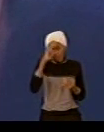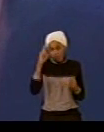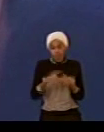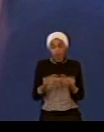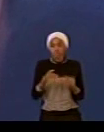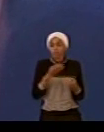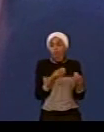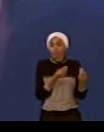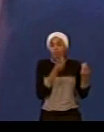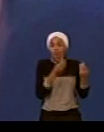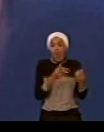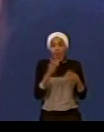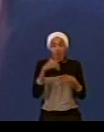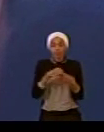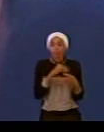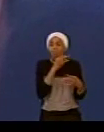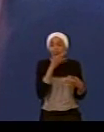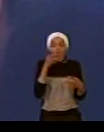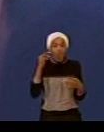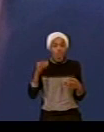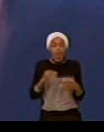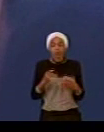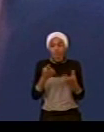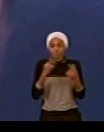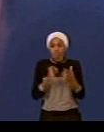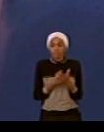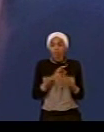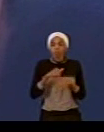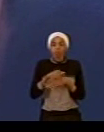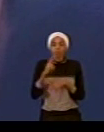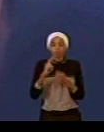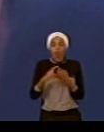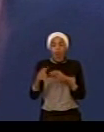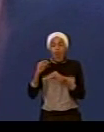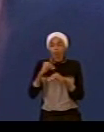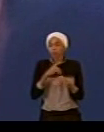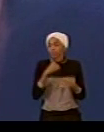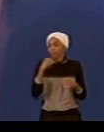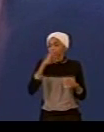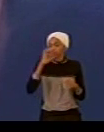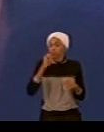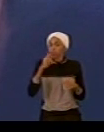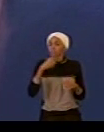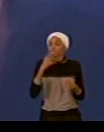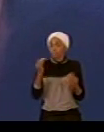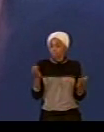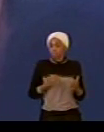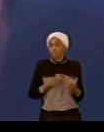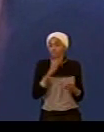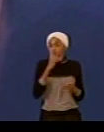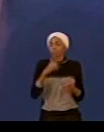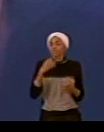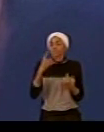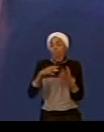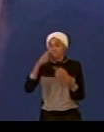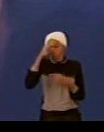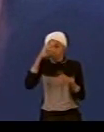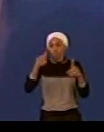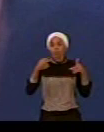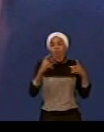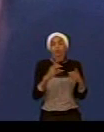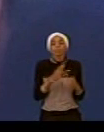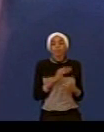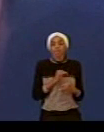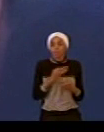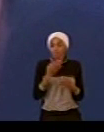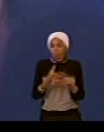and I will send thee unto them. And he said to him, Here am I. And he said to him, Go, I pray thee, see